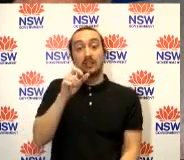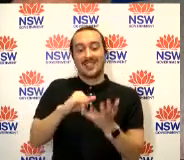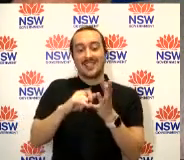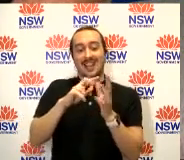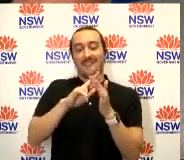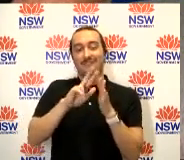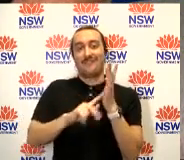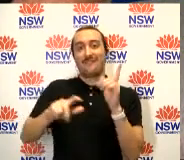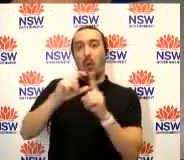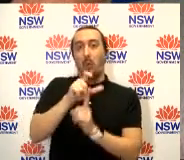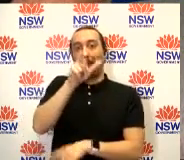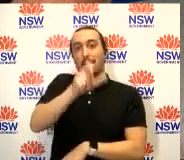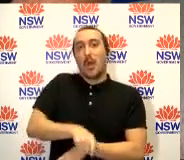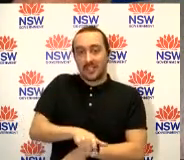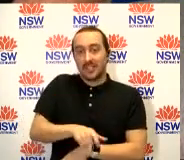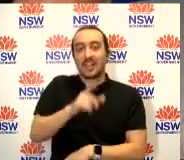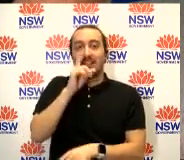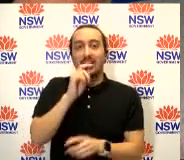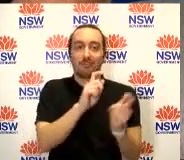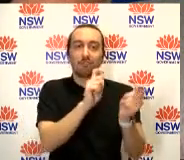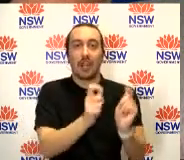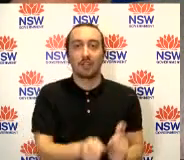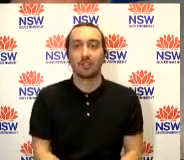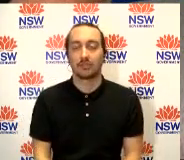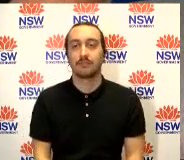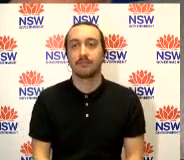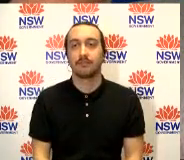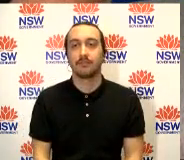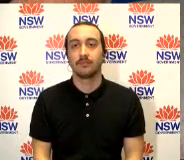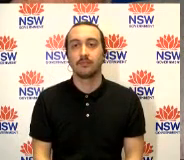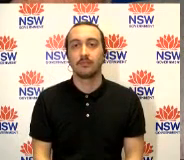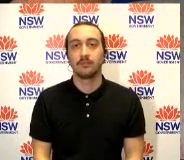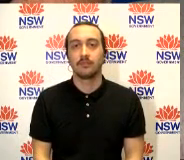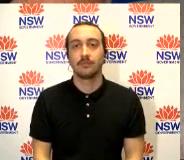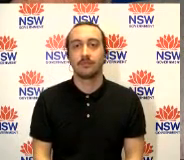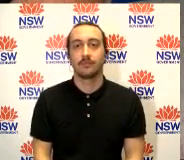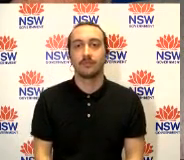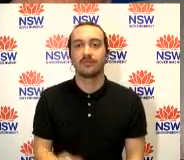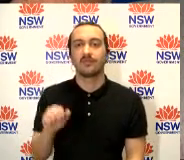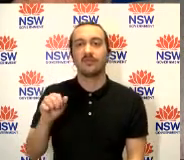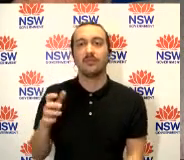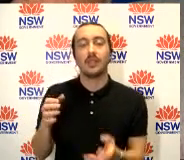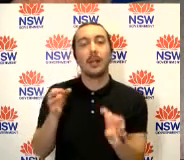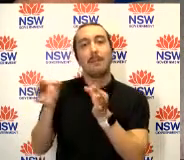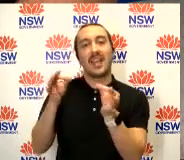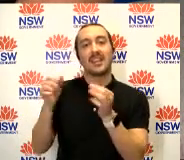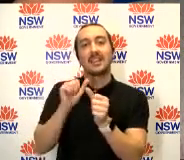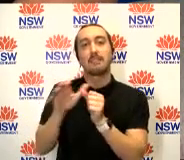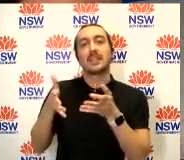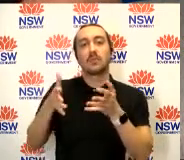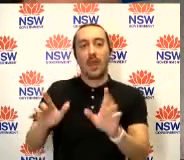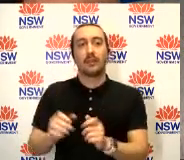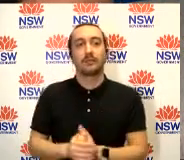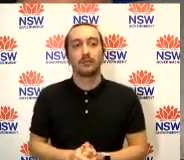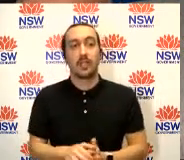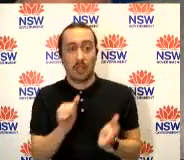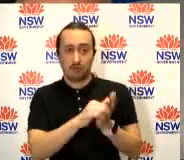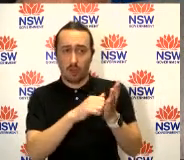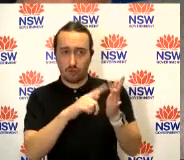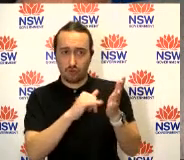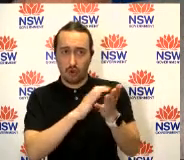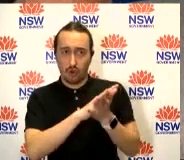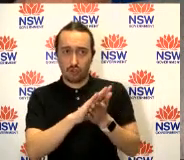writing and putting some content into. So, it's primarily planning, Josh, is one of the things to look at. It is that. It's